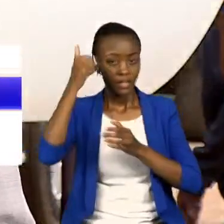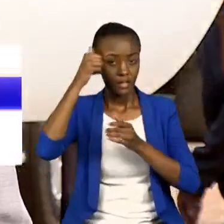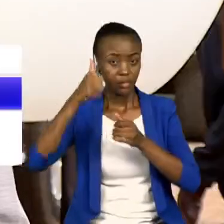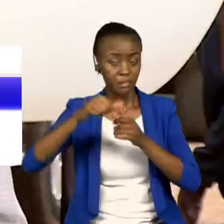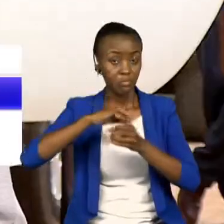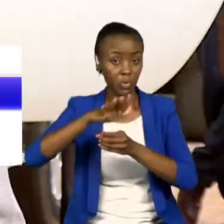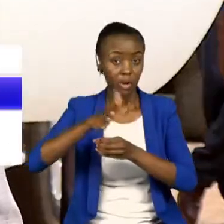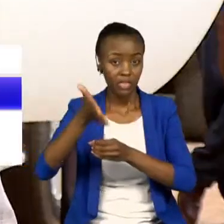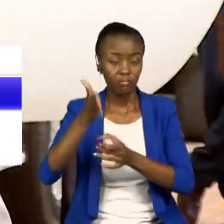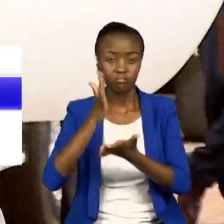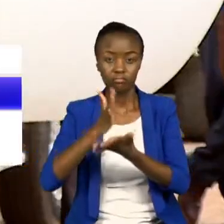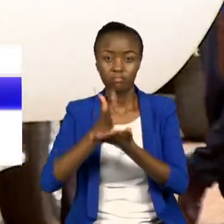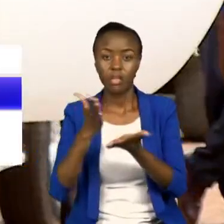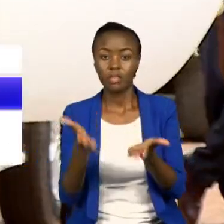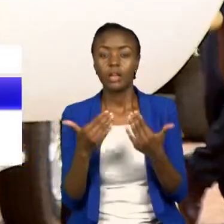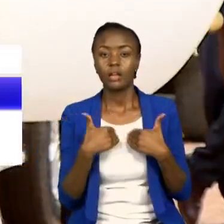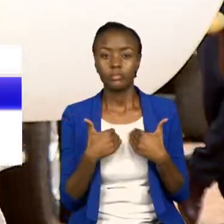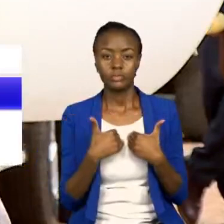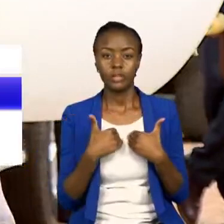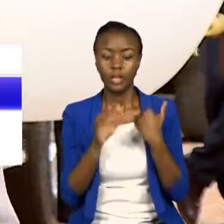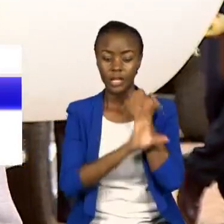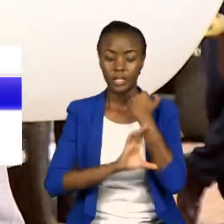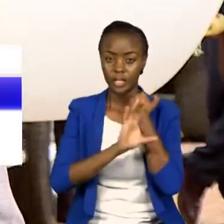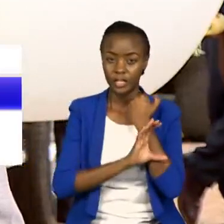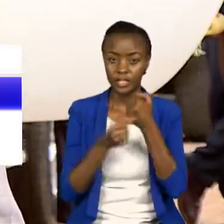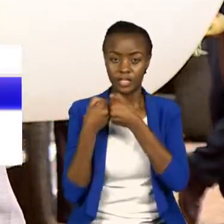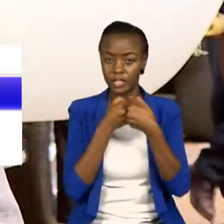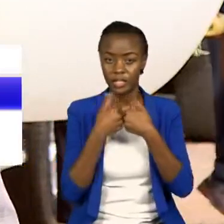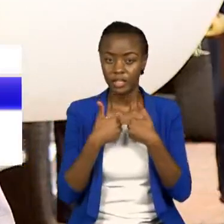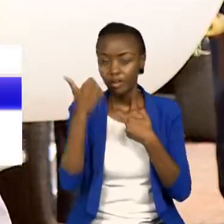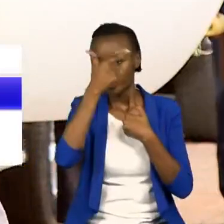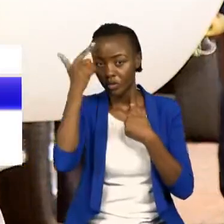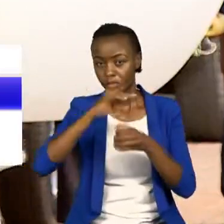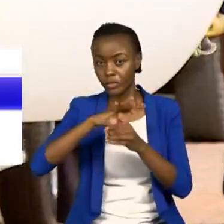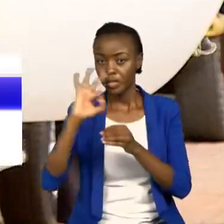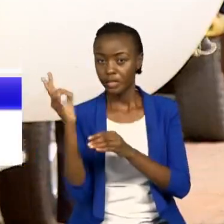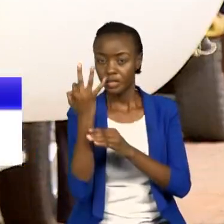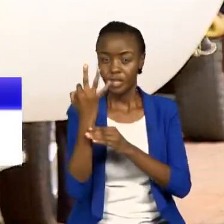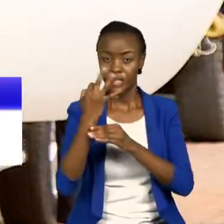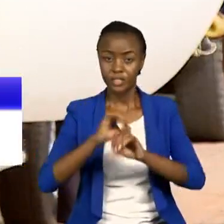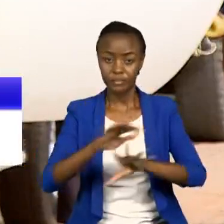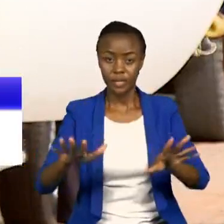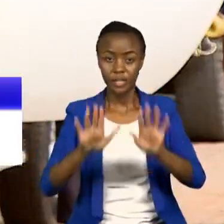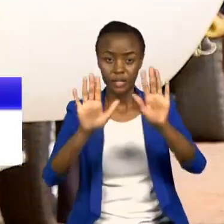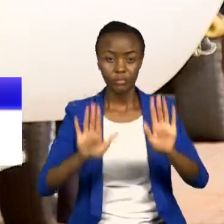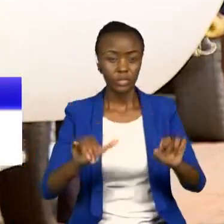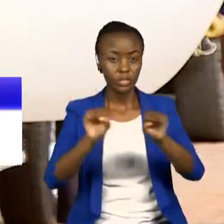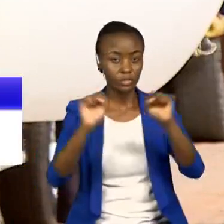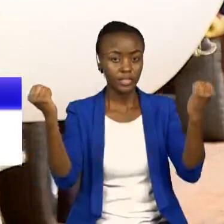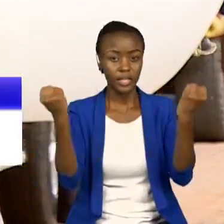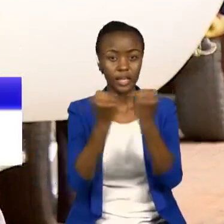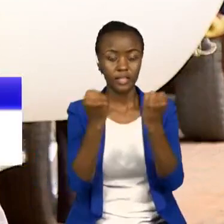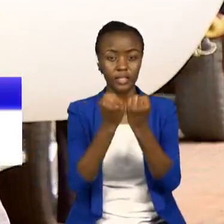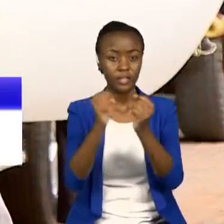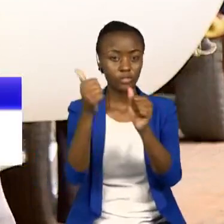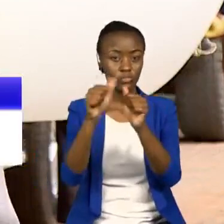real. And as the country fights the third wave, we must come together as a society to keep this disease at